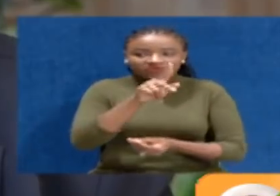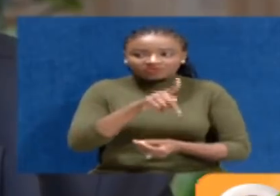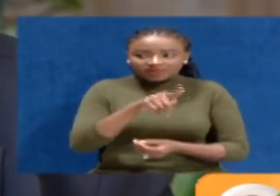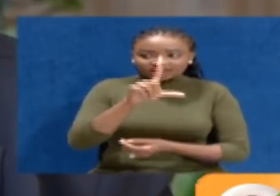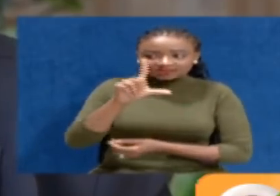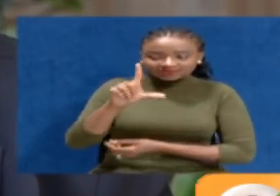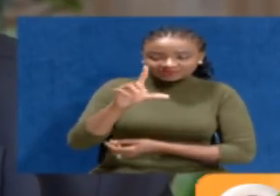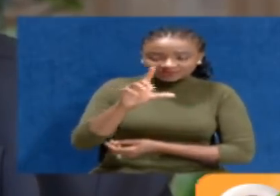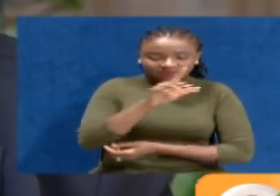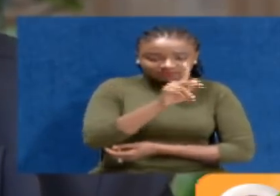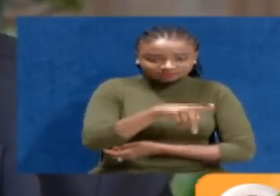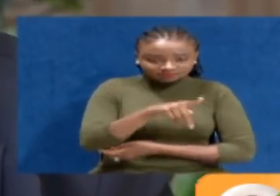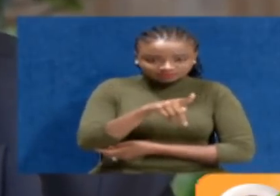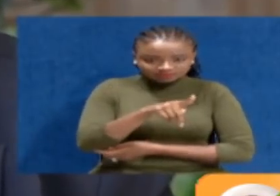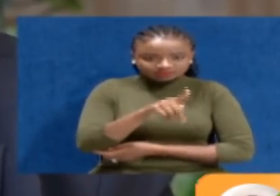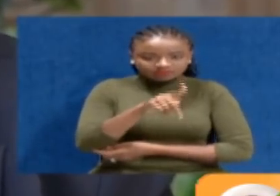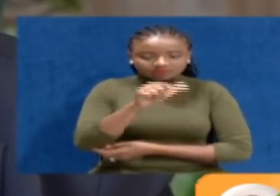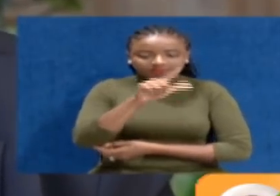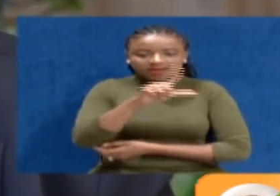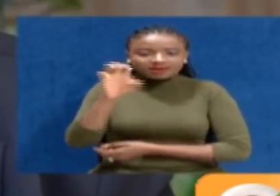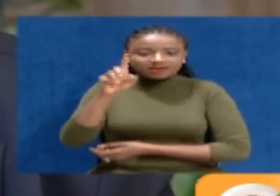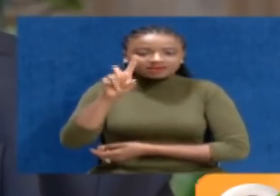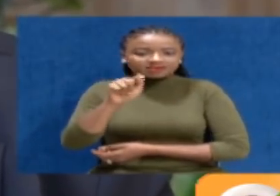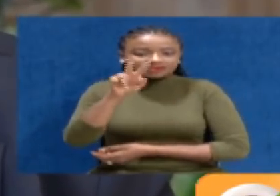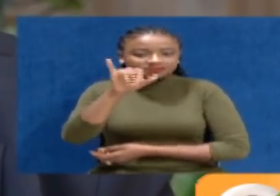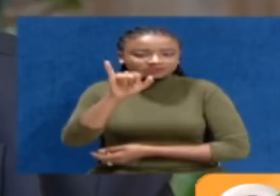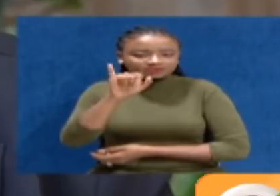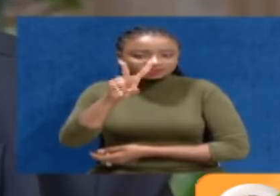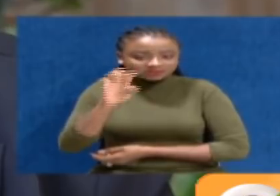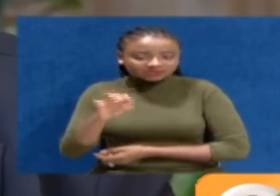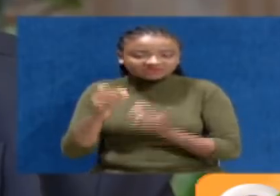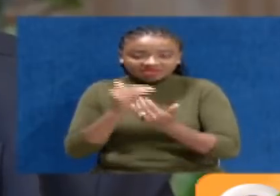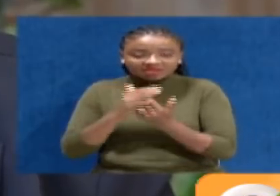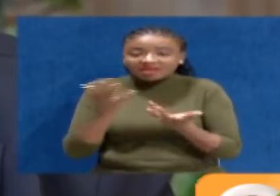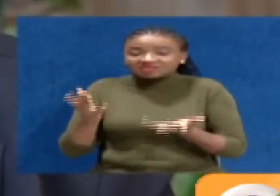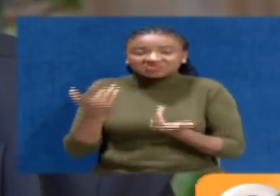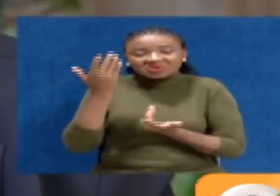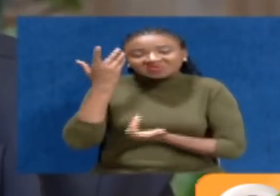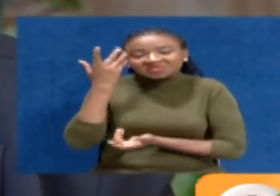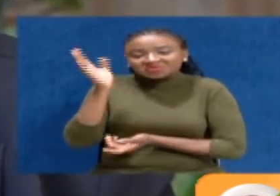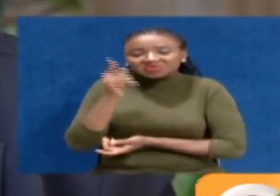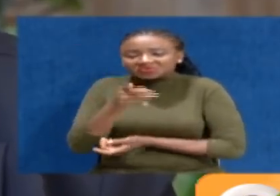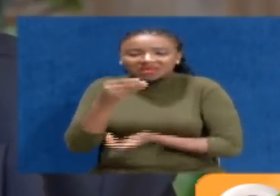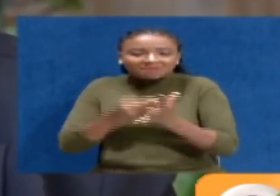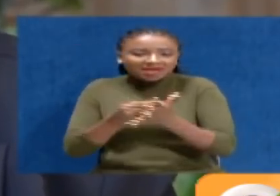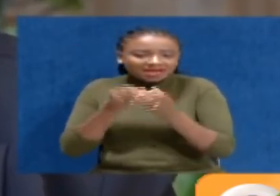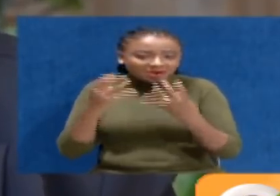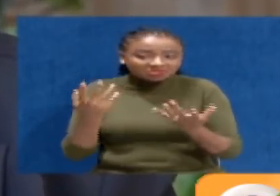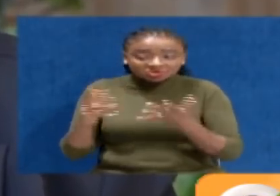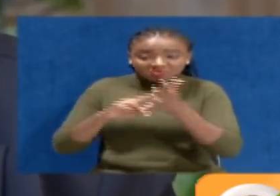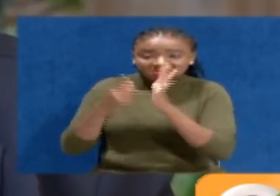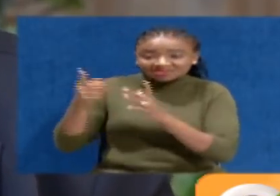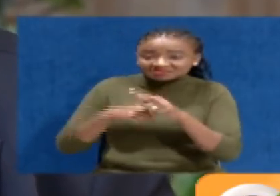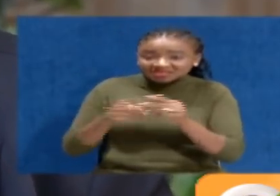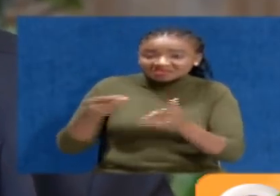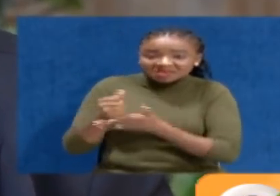going to look into it and incorporate it into the package. We don't know what the package is right now. If I knew what the package is, I would be able to say they have started